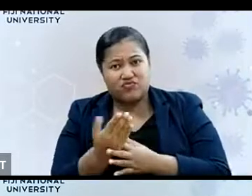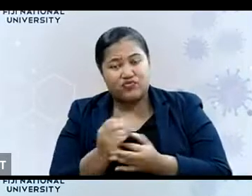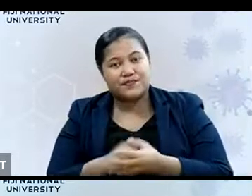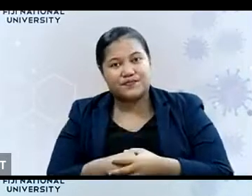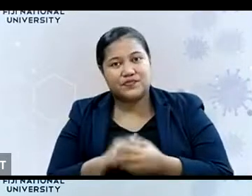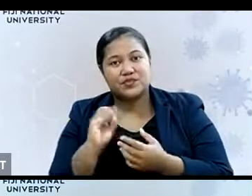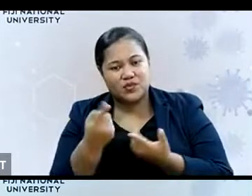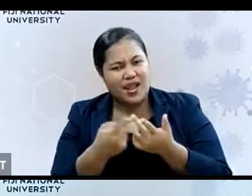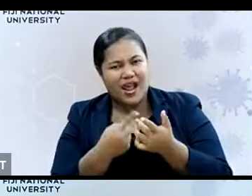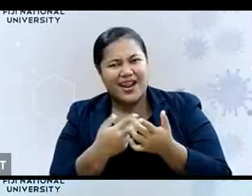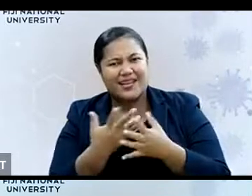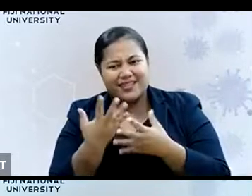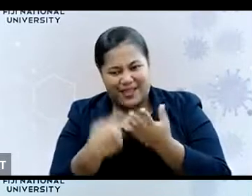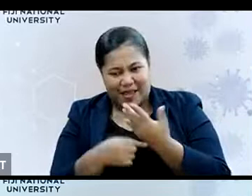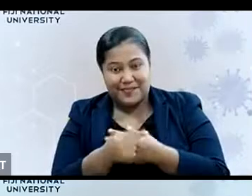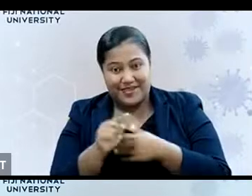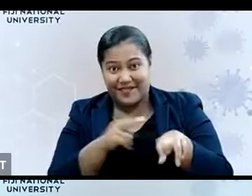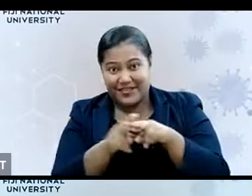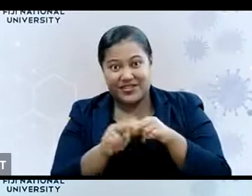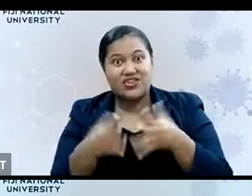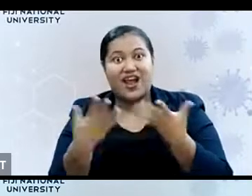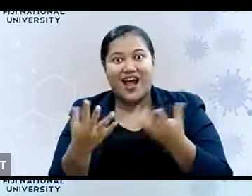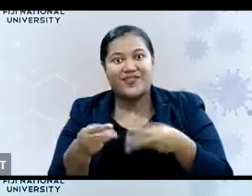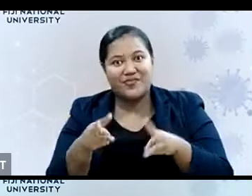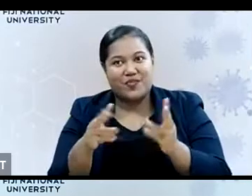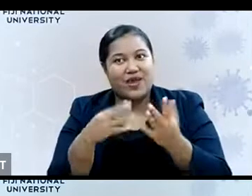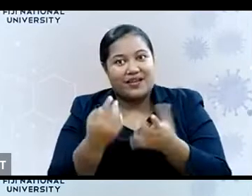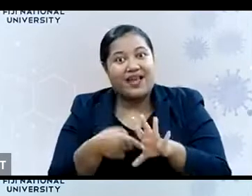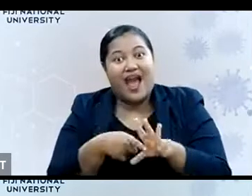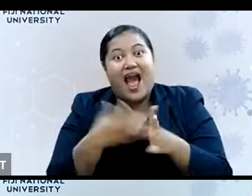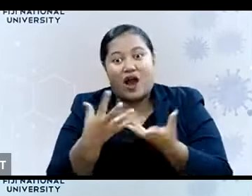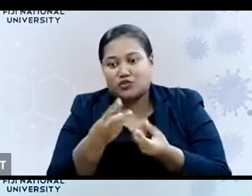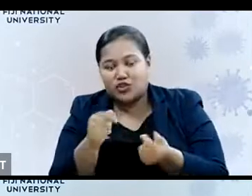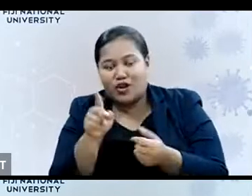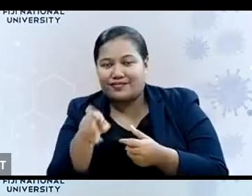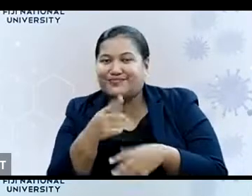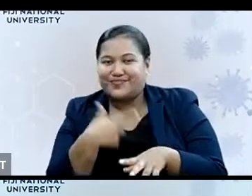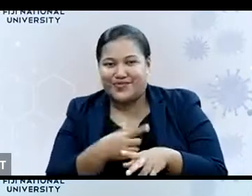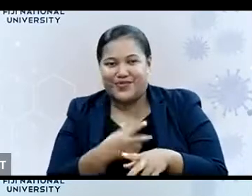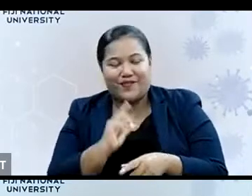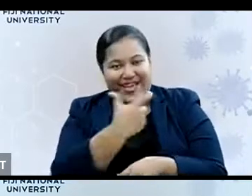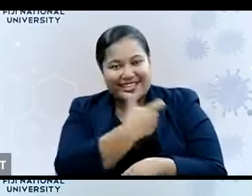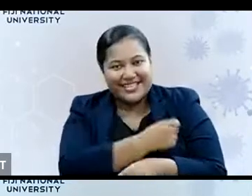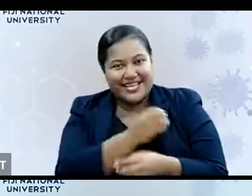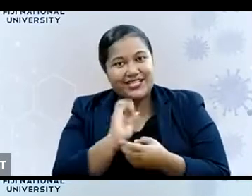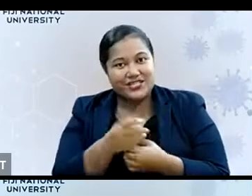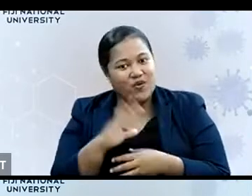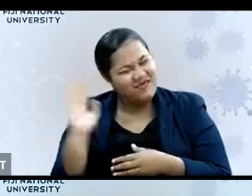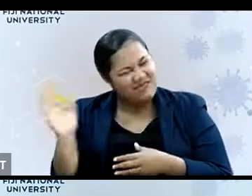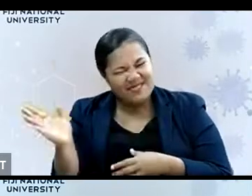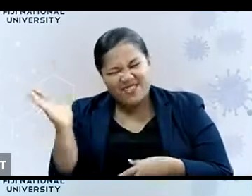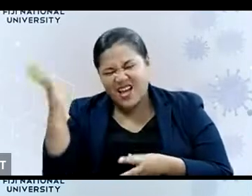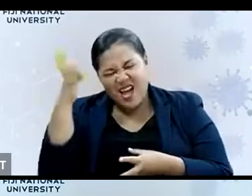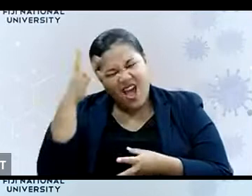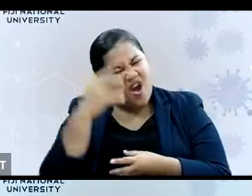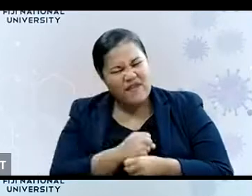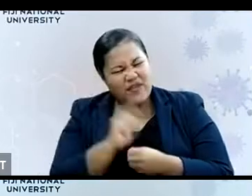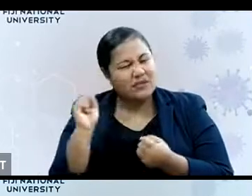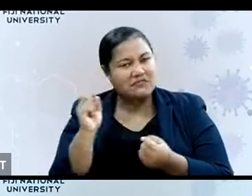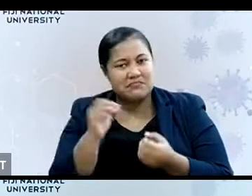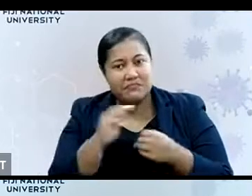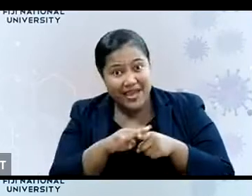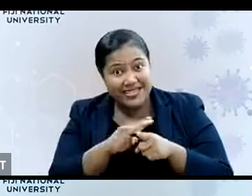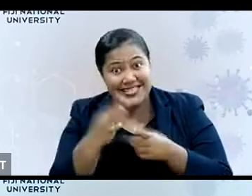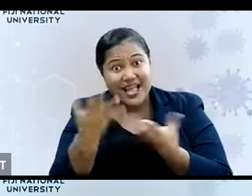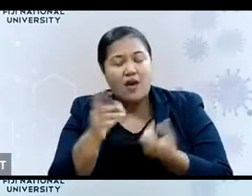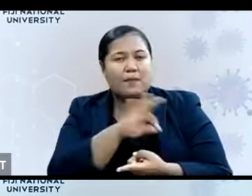been the case for Fiji, the way out of that is the vaccines. And so I think the overwhelming message is that the